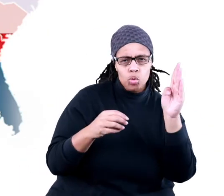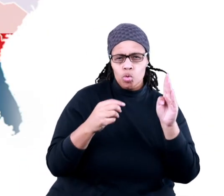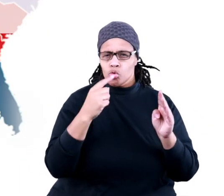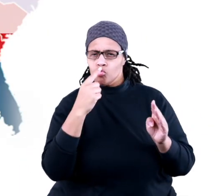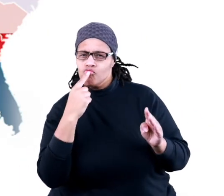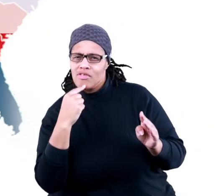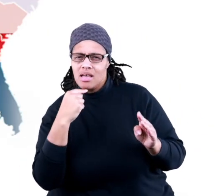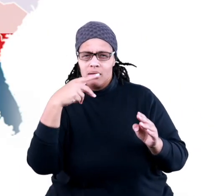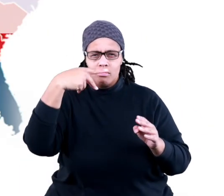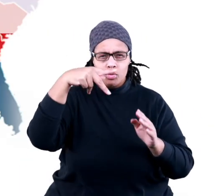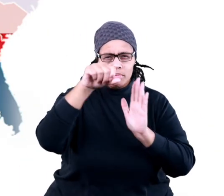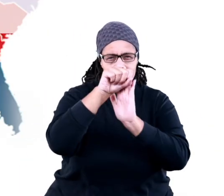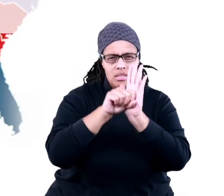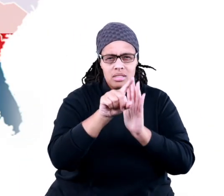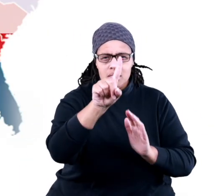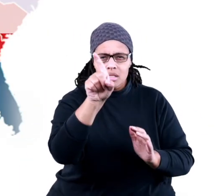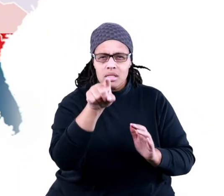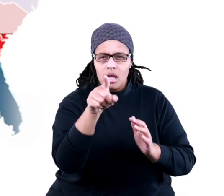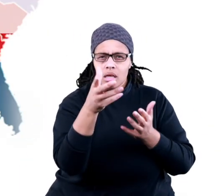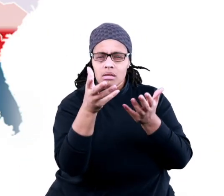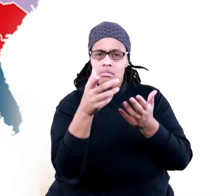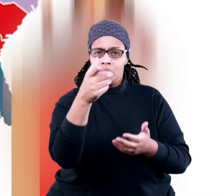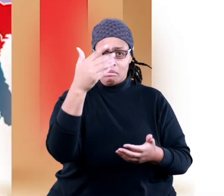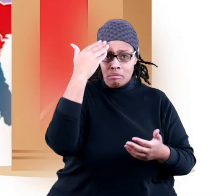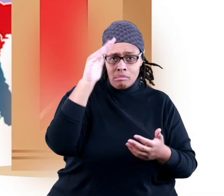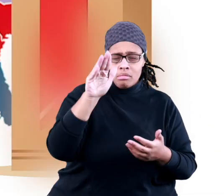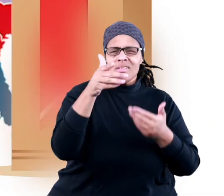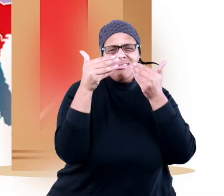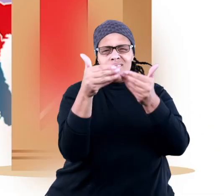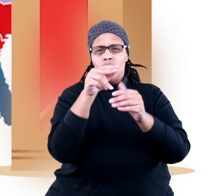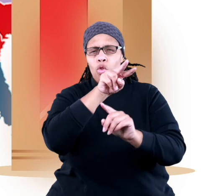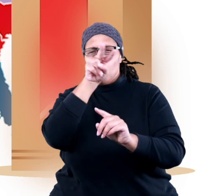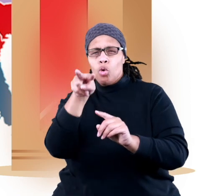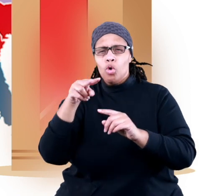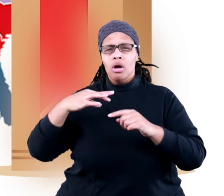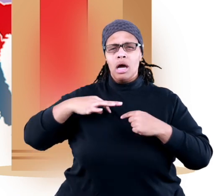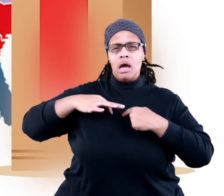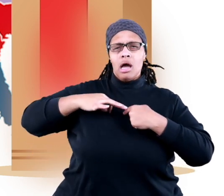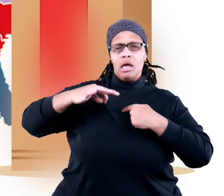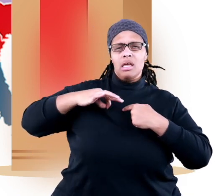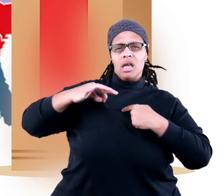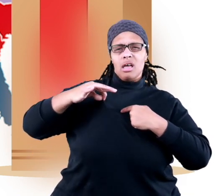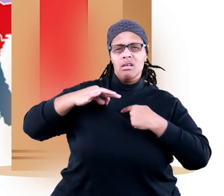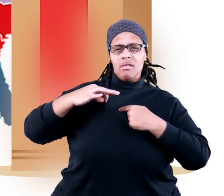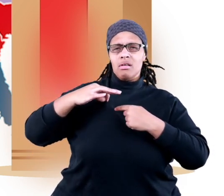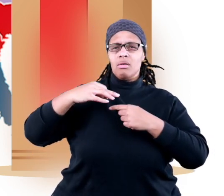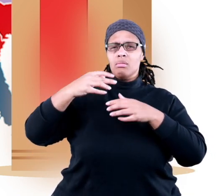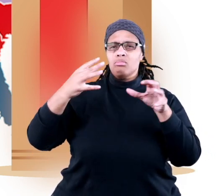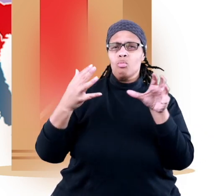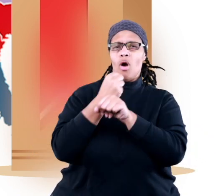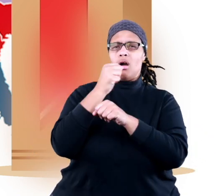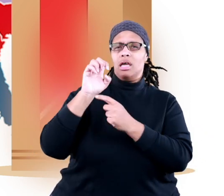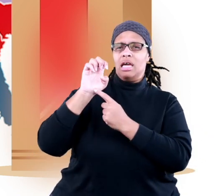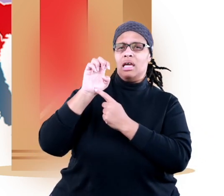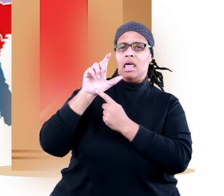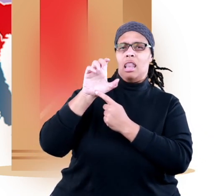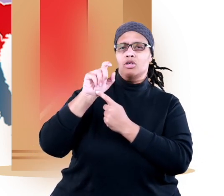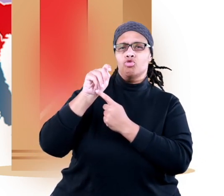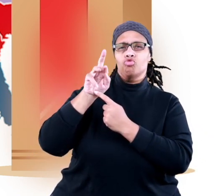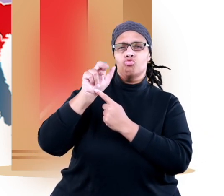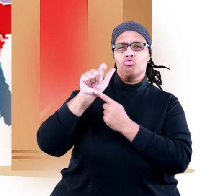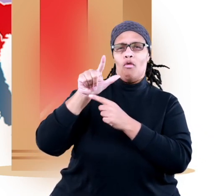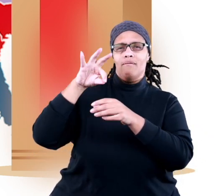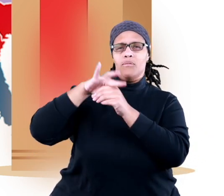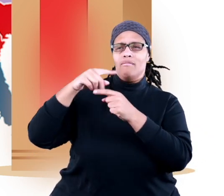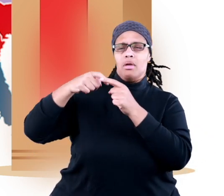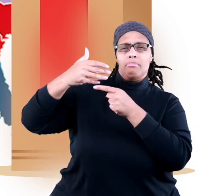blue, red, or purple state? If you don't know, take a look at which candidate has won the electoral votes